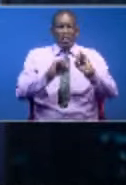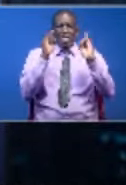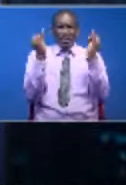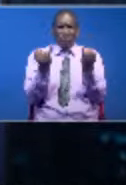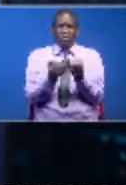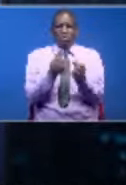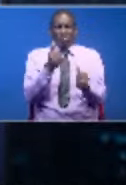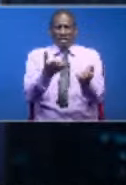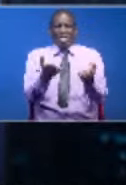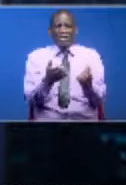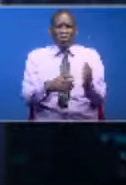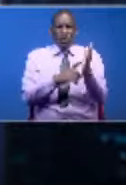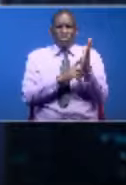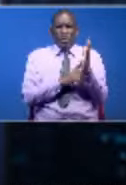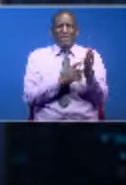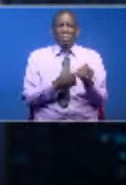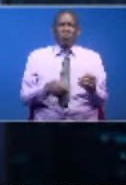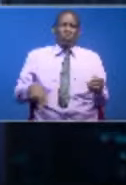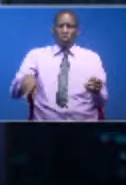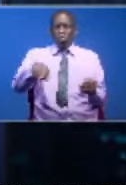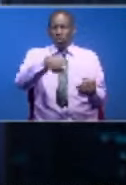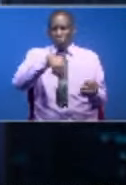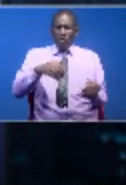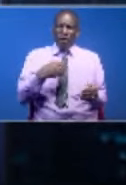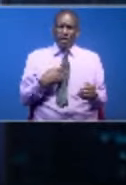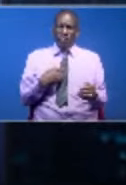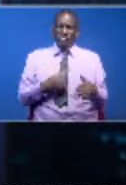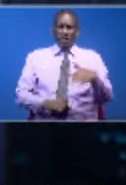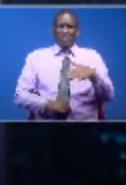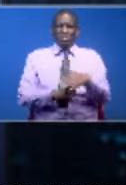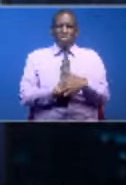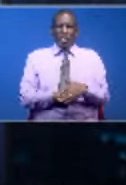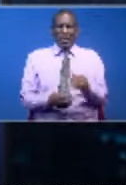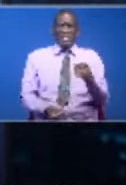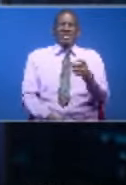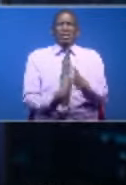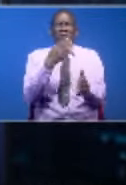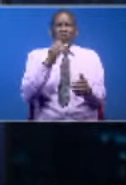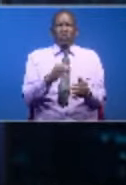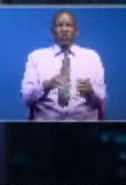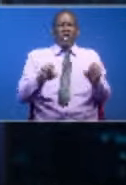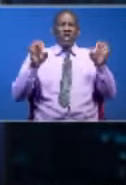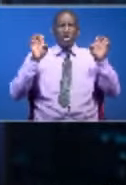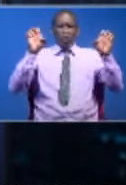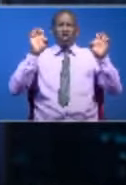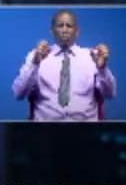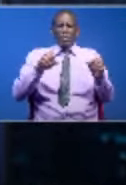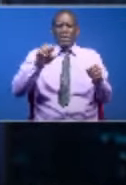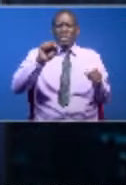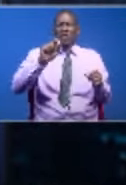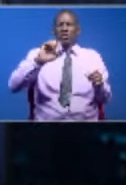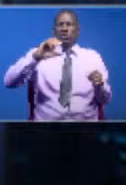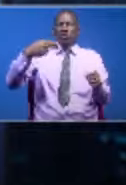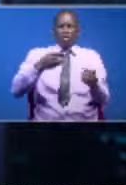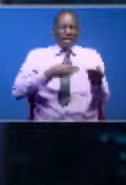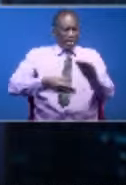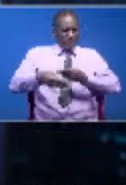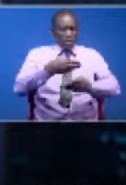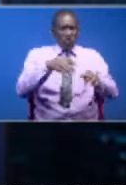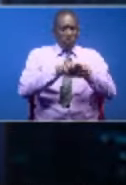needed. So for example, we've recently supported the establishment of the Ethiopian Stock Exchange. It